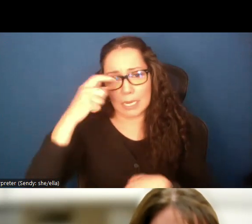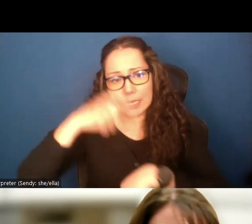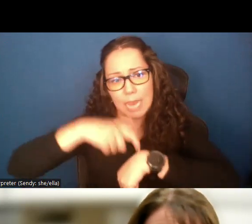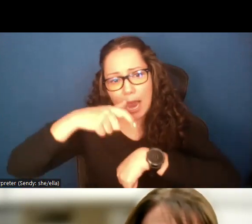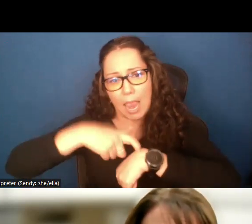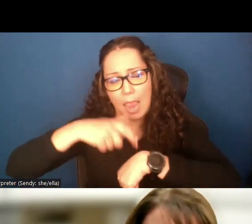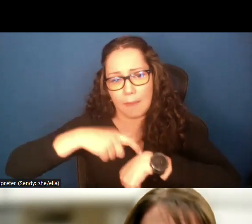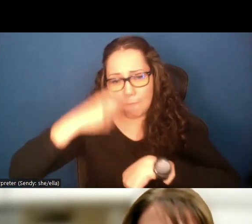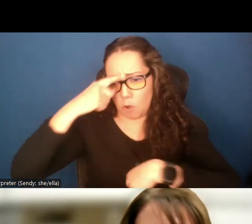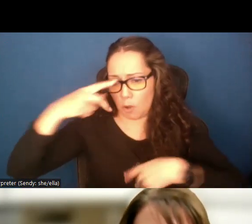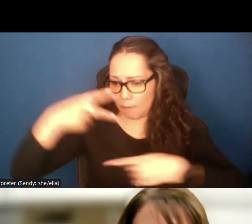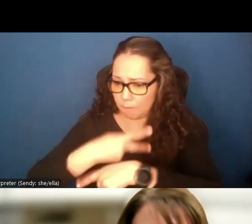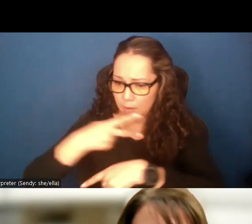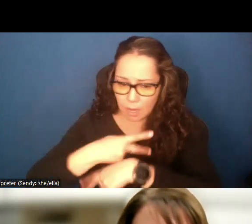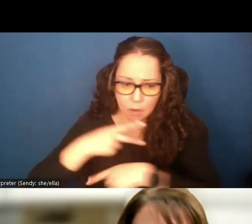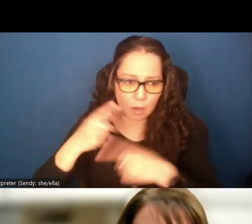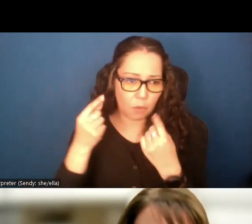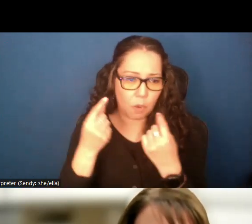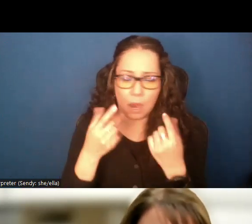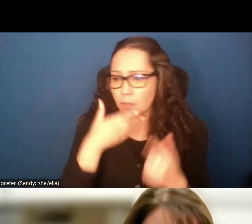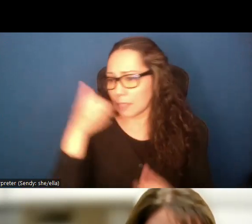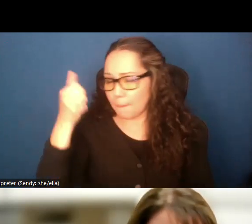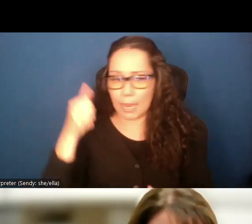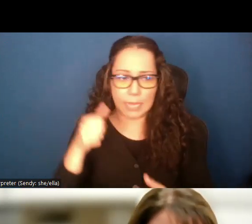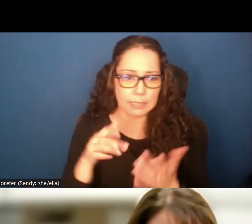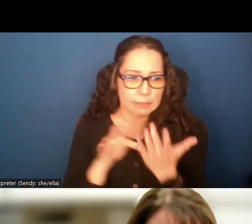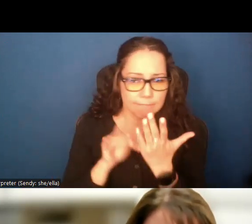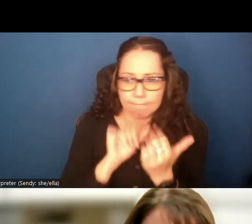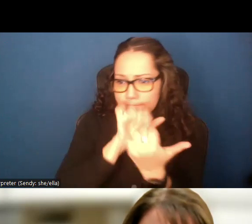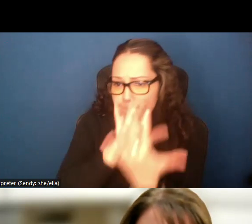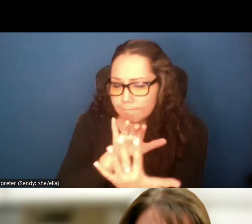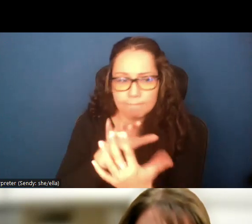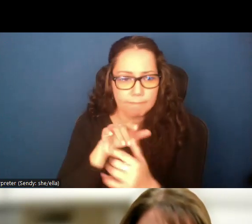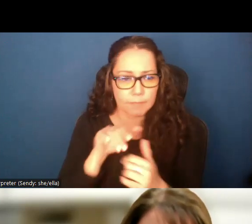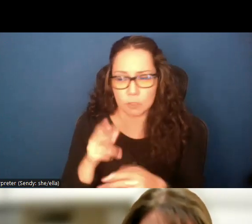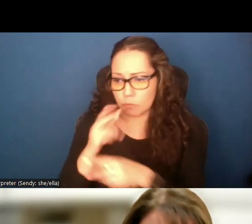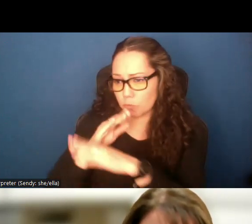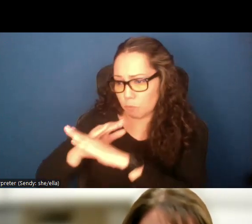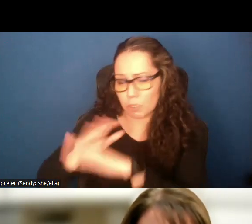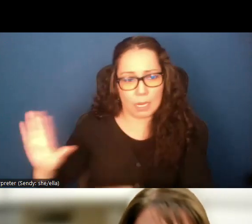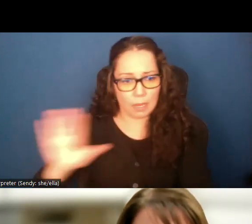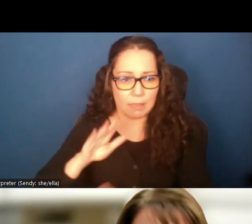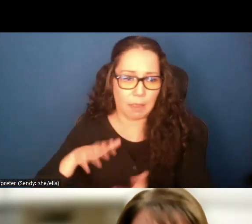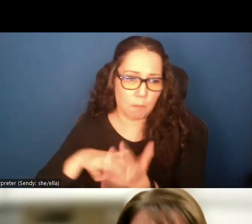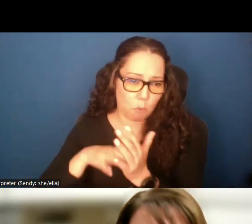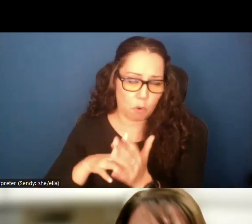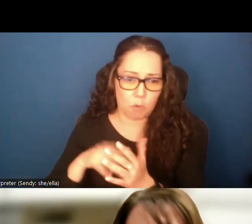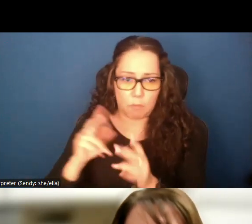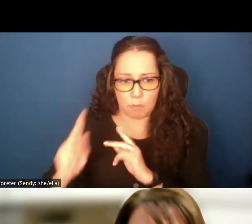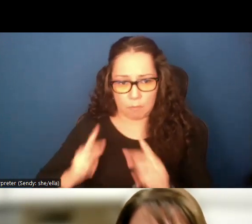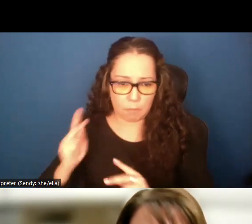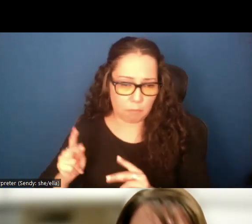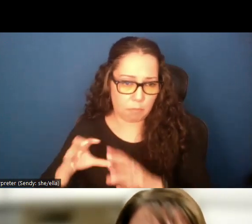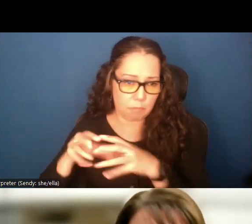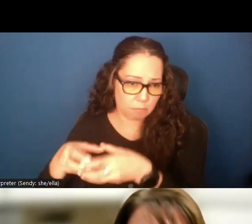figure out what was the best strategy to protect the most vulnerable populations. And one of those